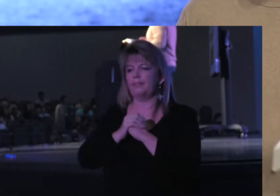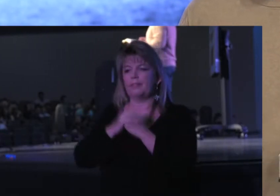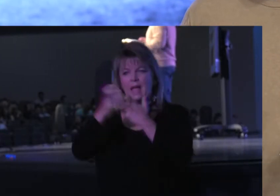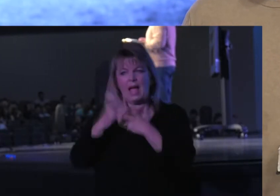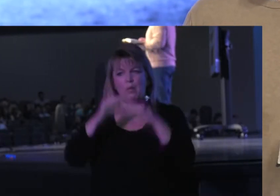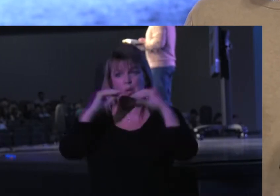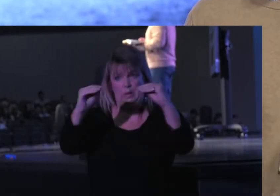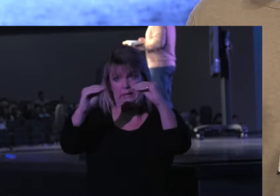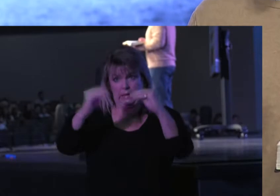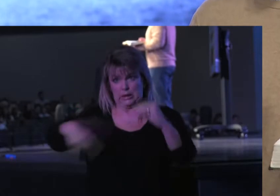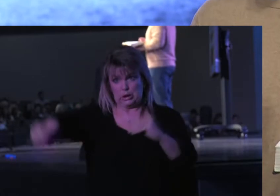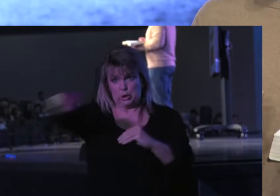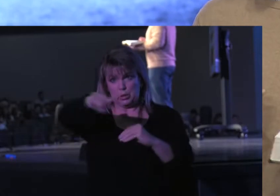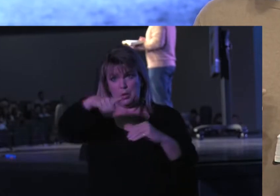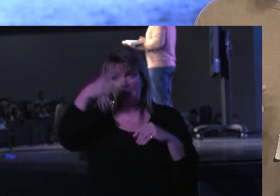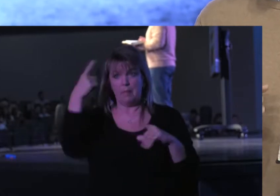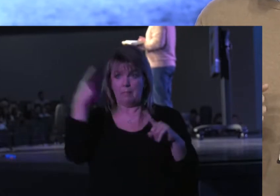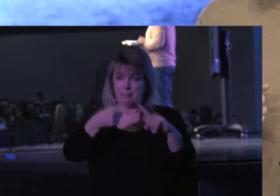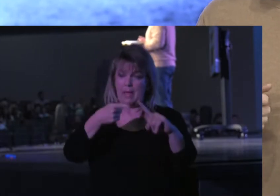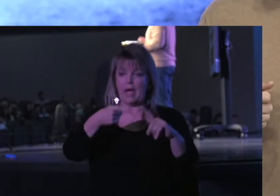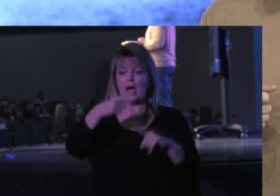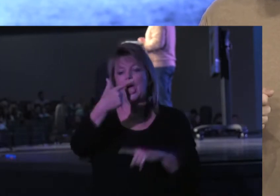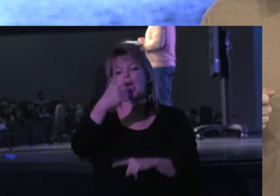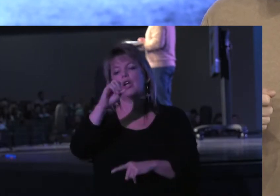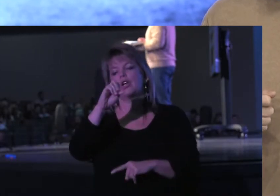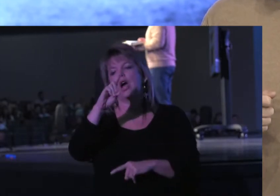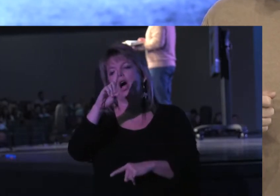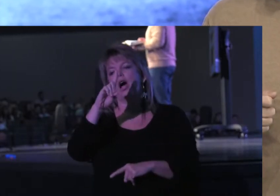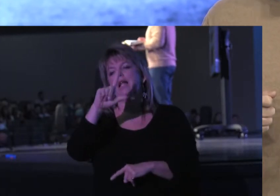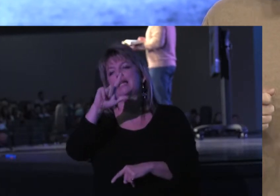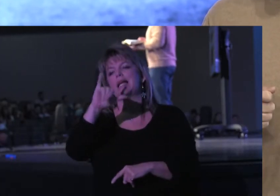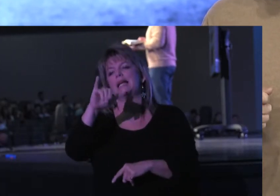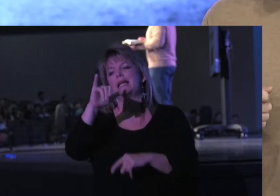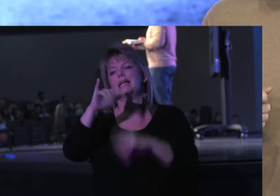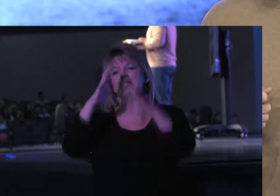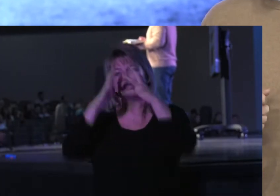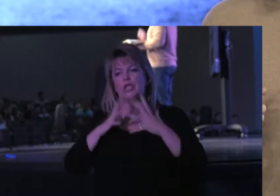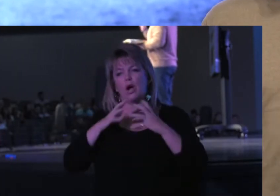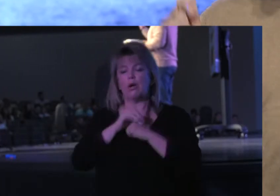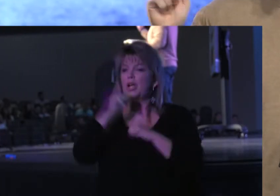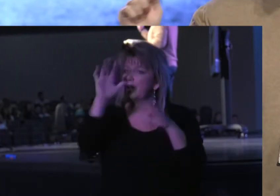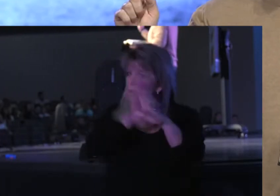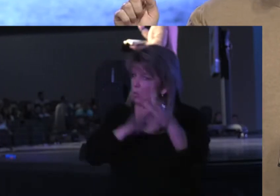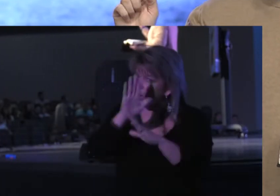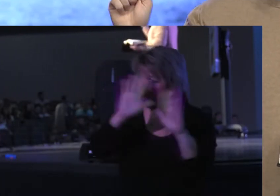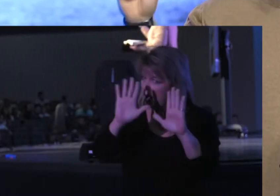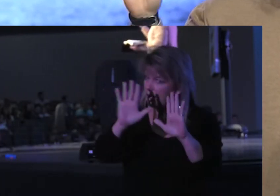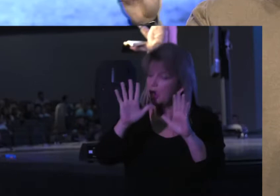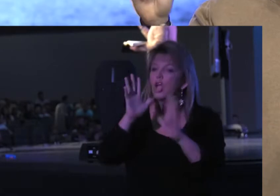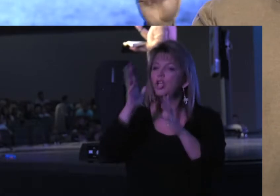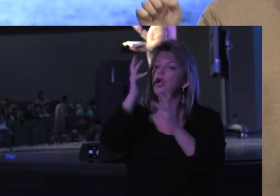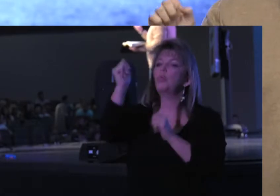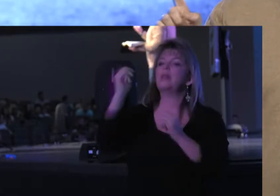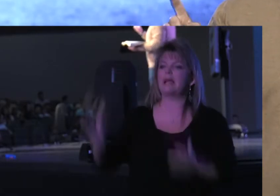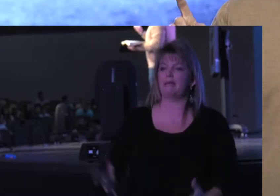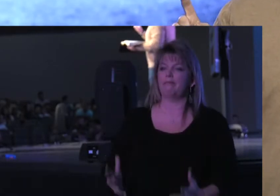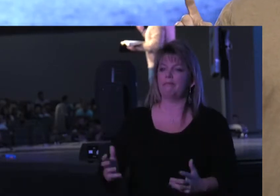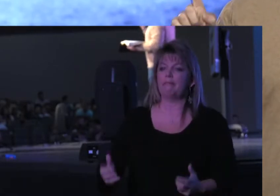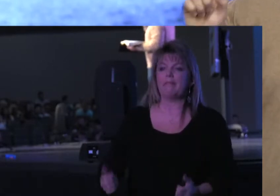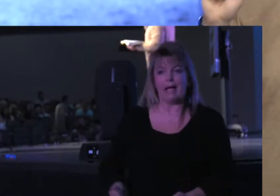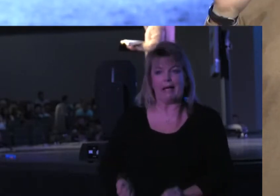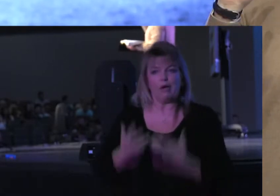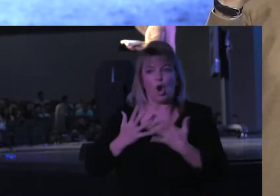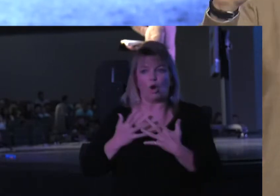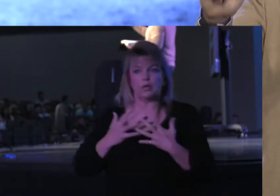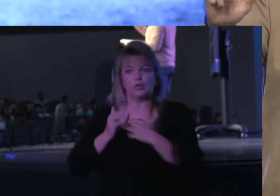want to teach you about godly sorrow. And don't worry, you're going to leave encouraged